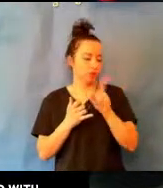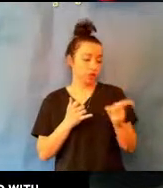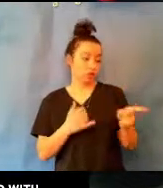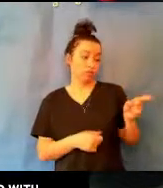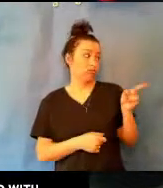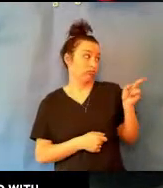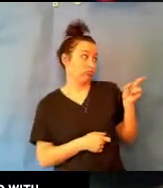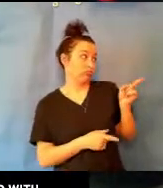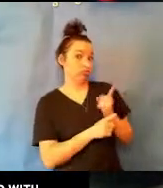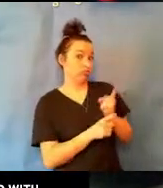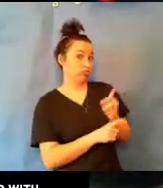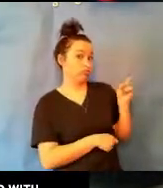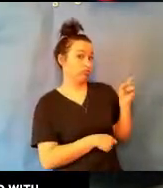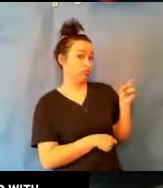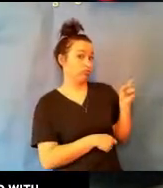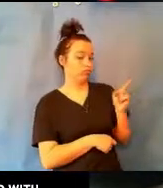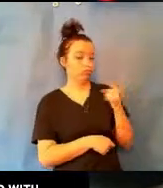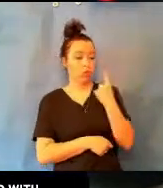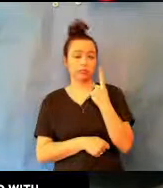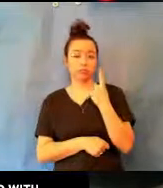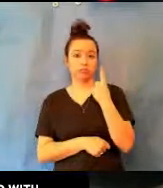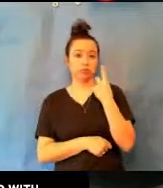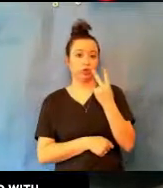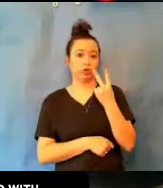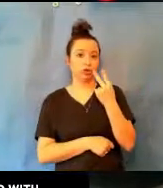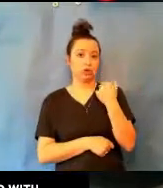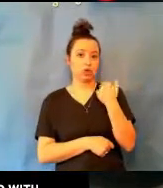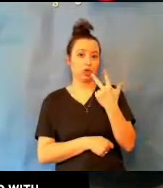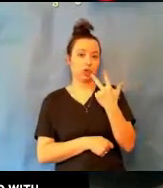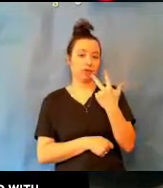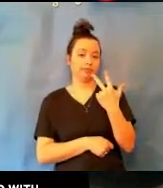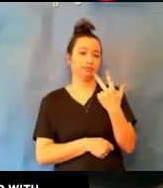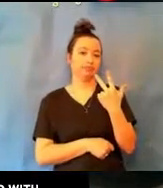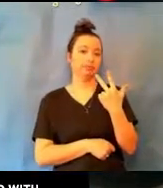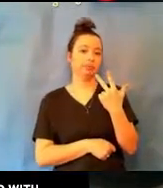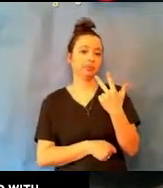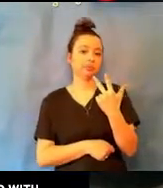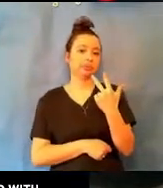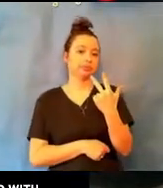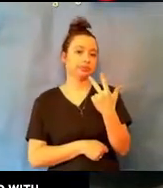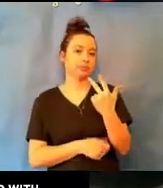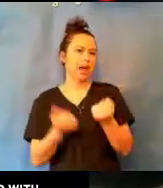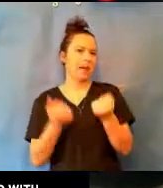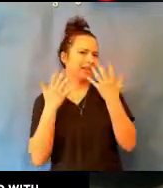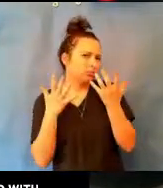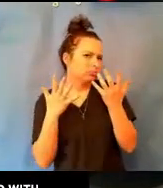at both ends. Let's count. 1, 2, 3. How many paper clips?